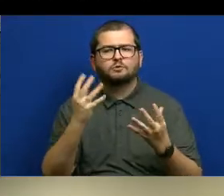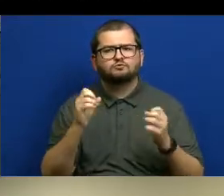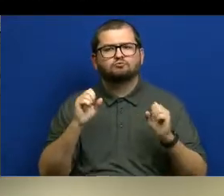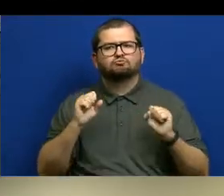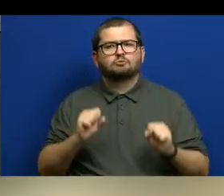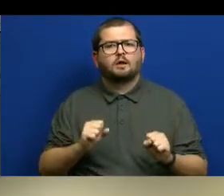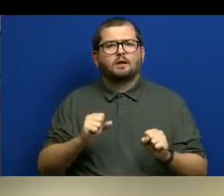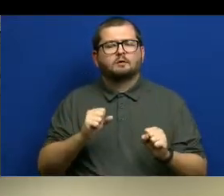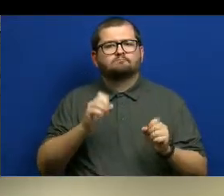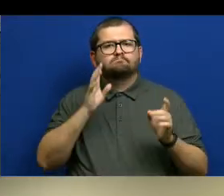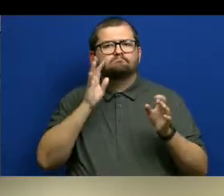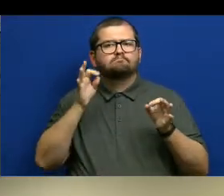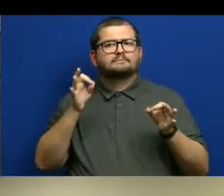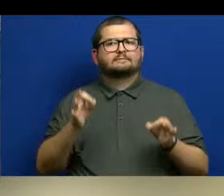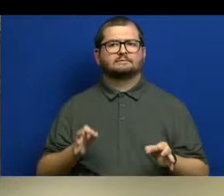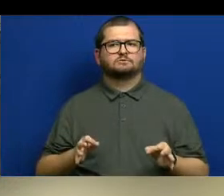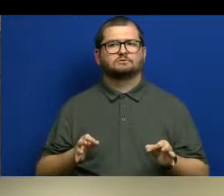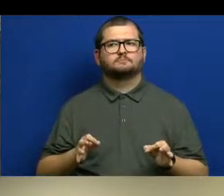decision.